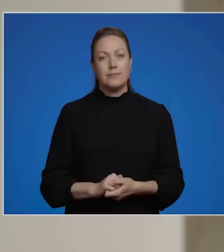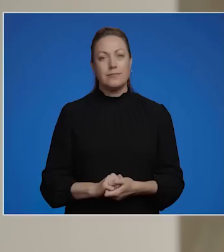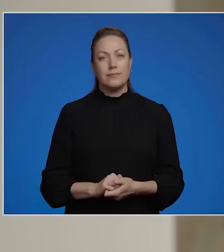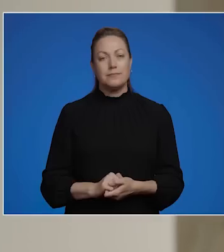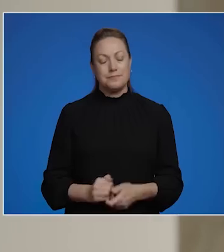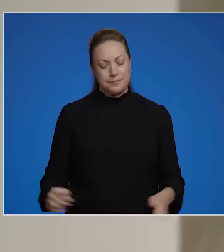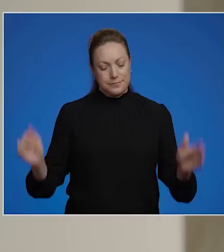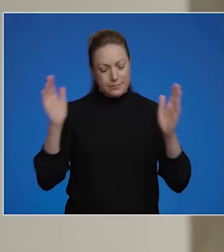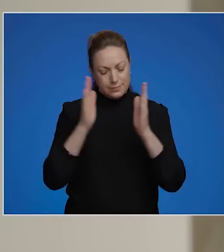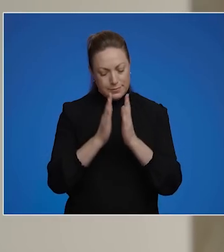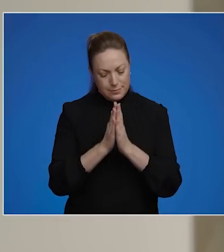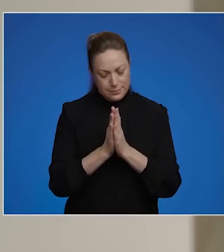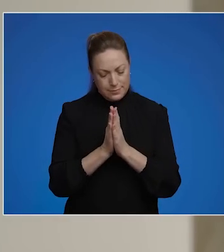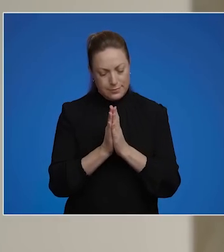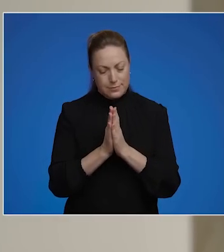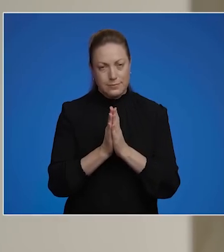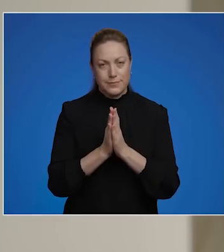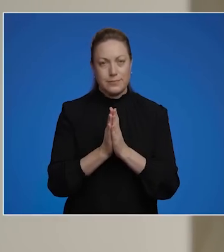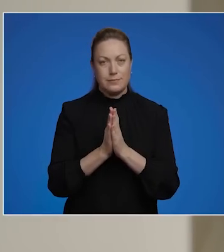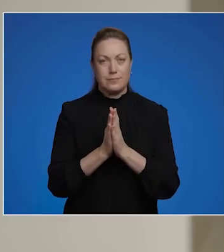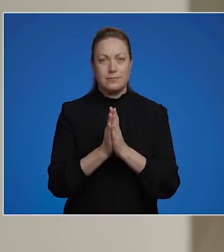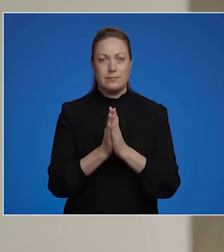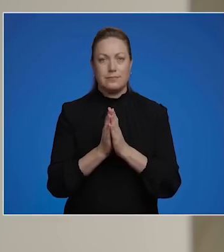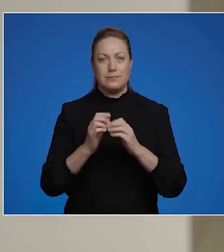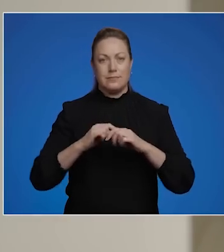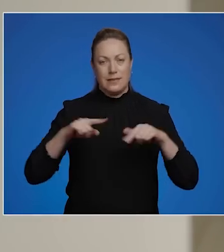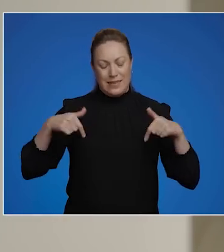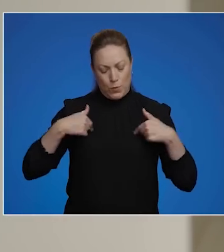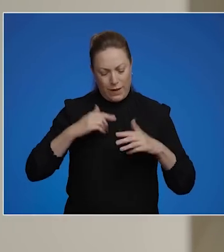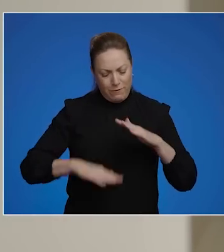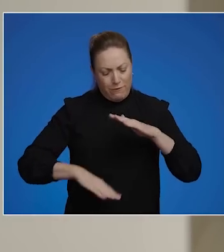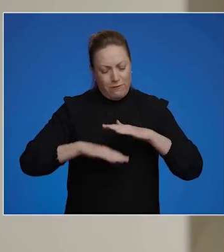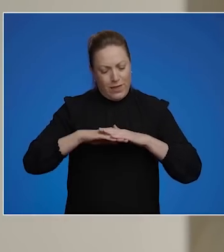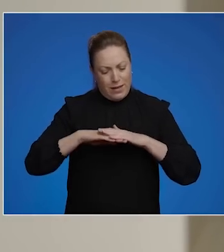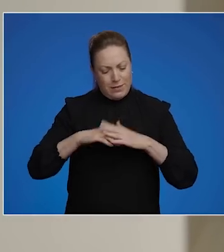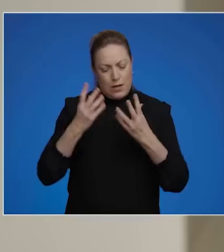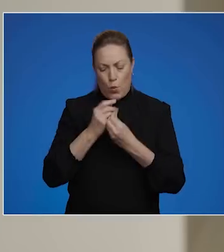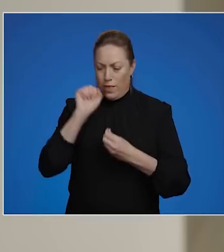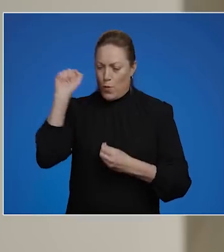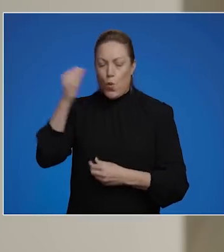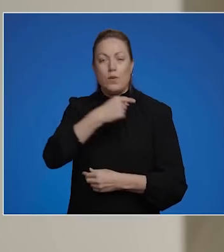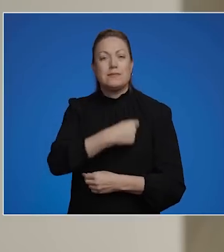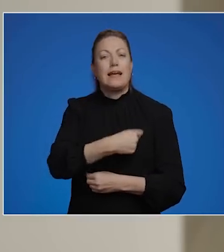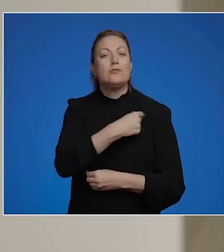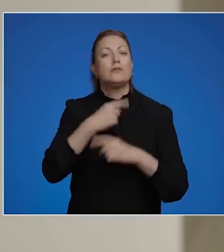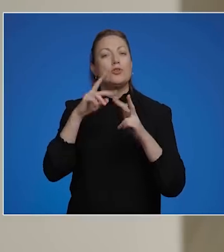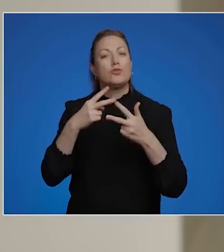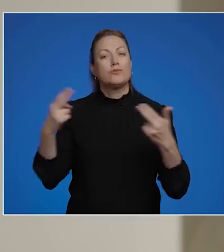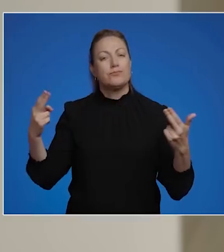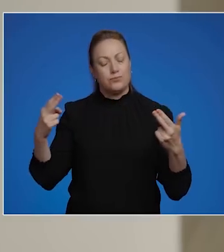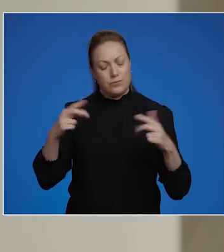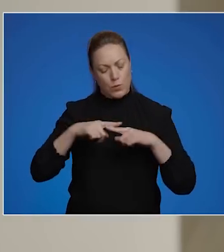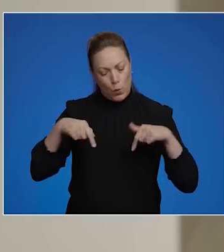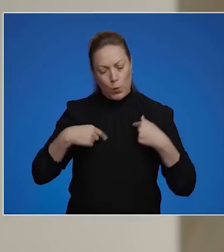Let us pray Nourished by this sacred gift O Lord We give you thanks